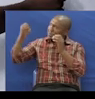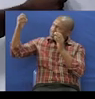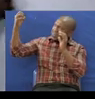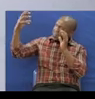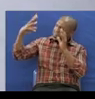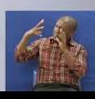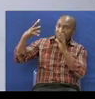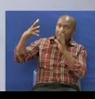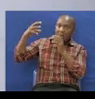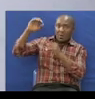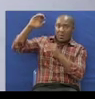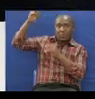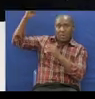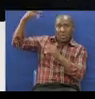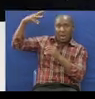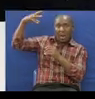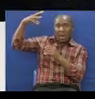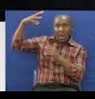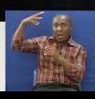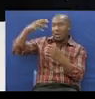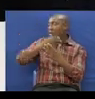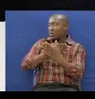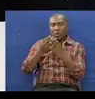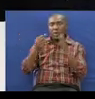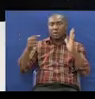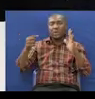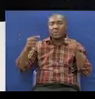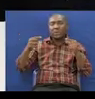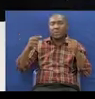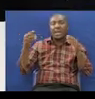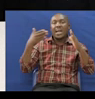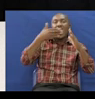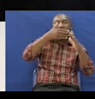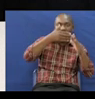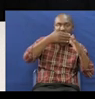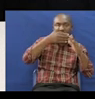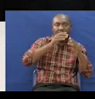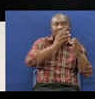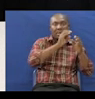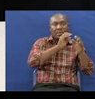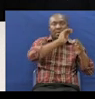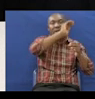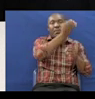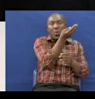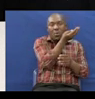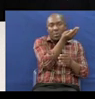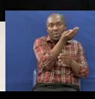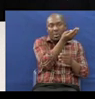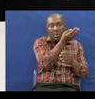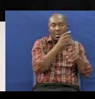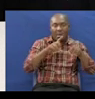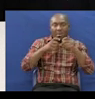center, they will never reach the moon, but they will be obscured by the earth. So the other side of the earth